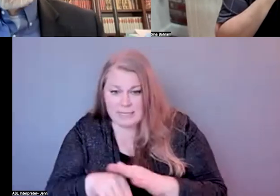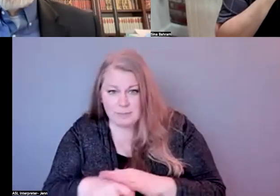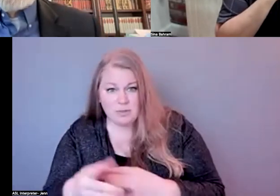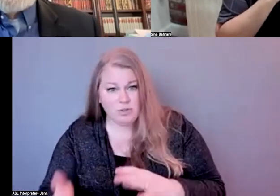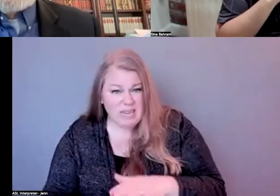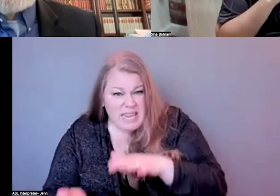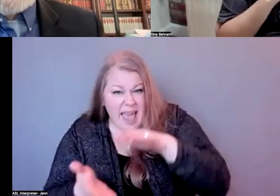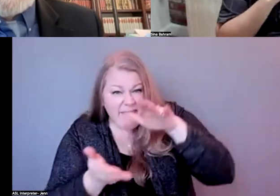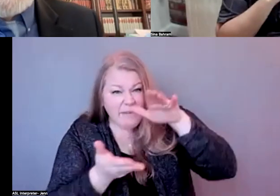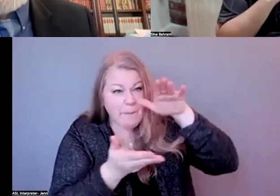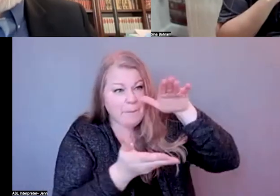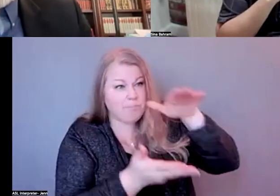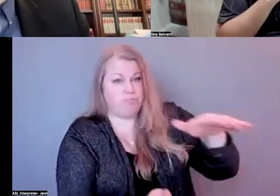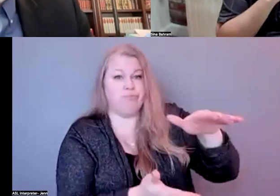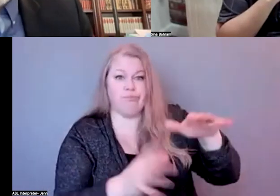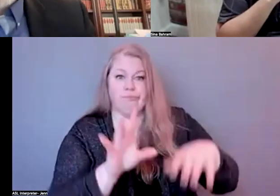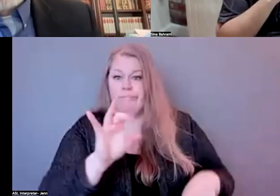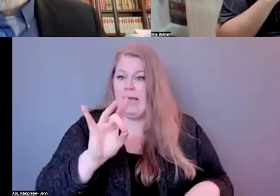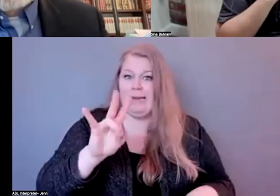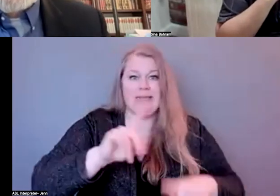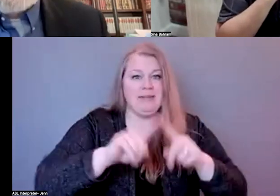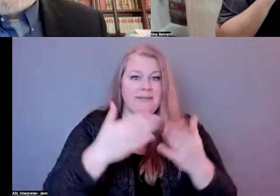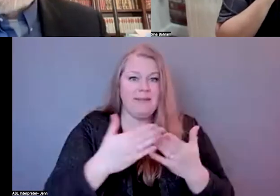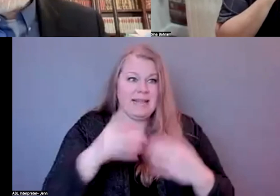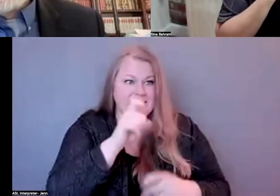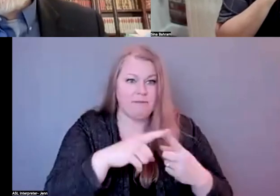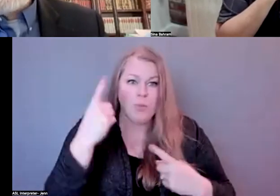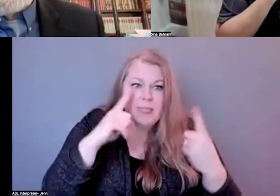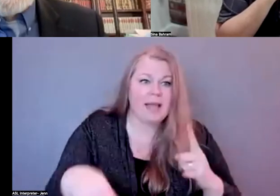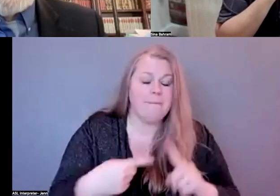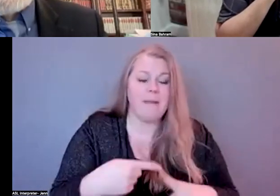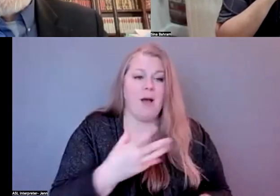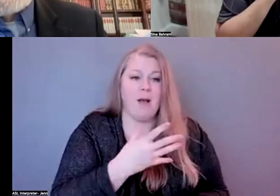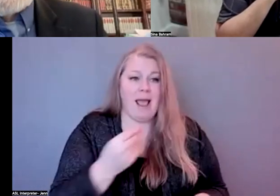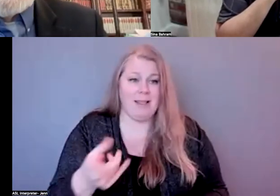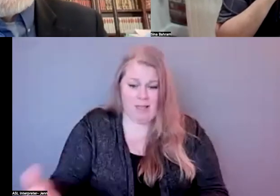this big long list of like 87 different things they're supposed to think about. And